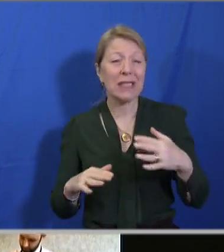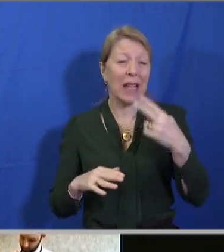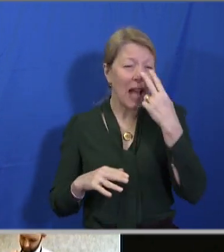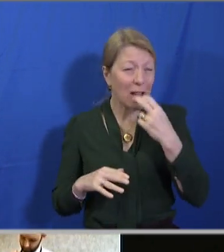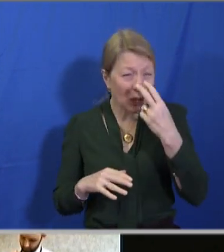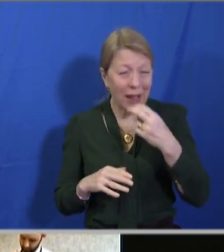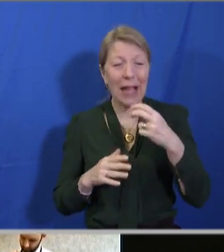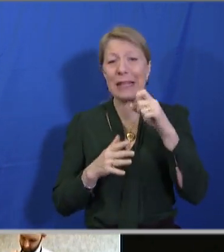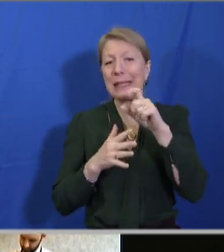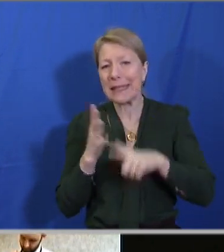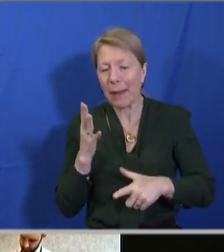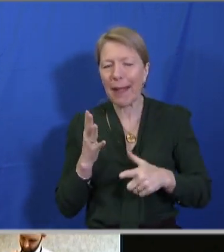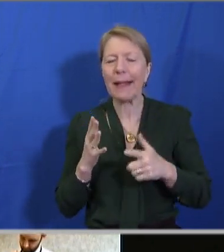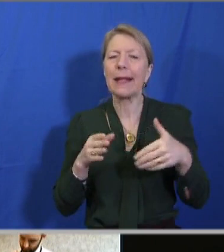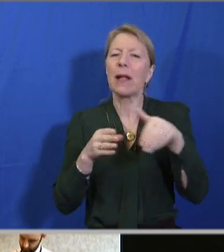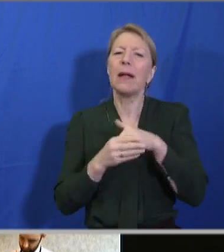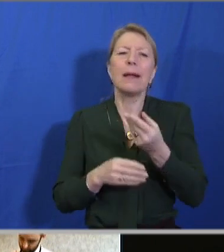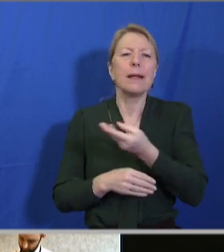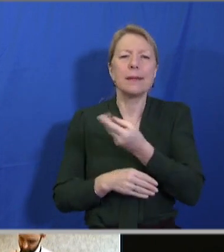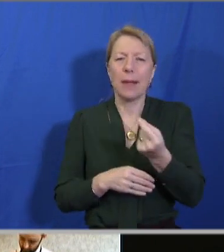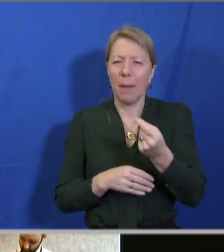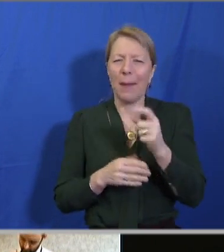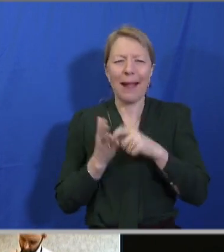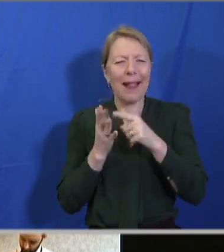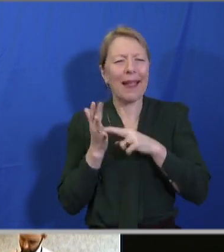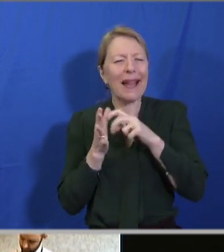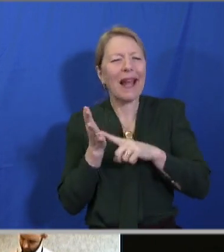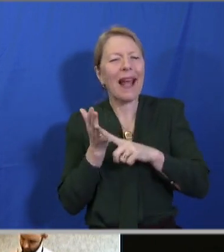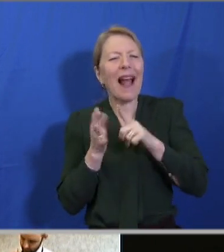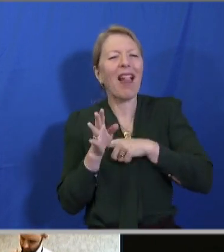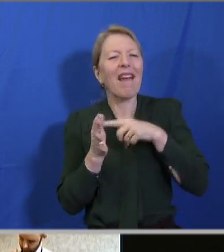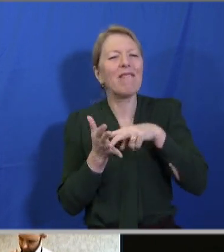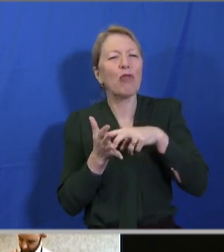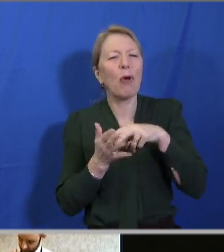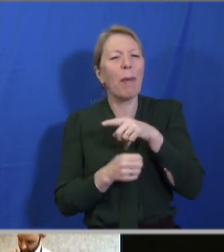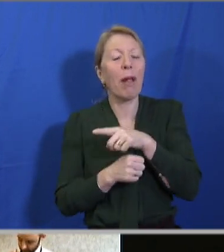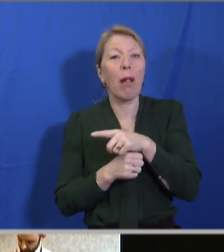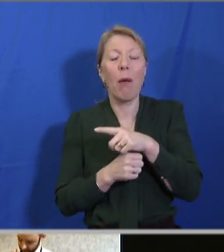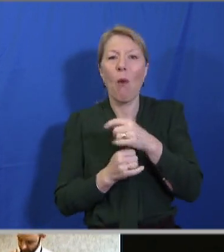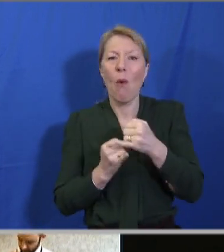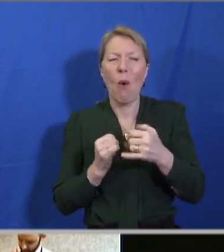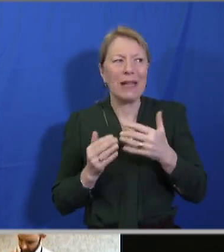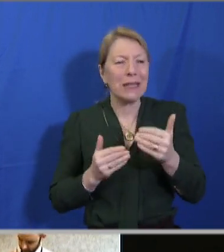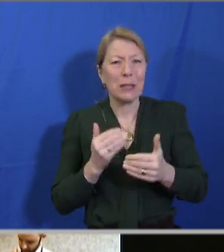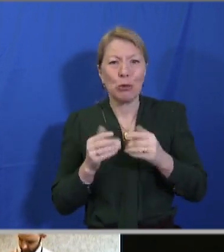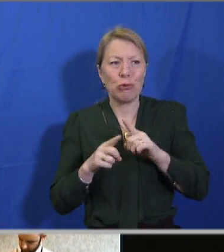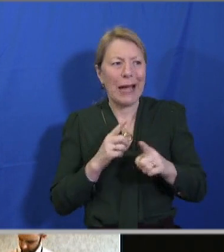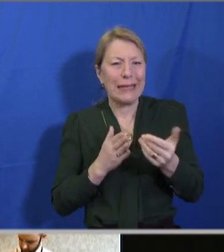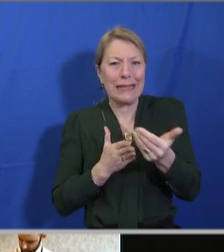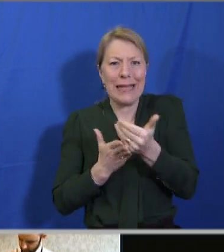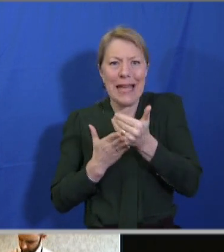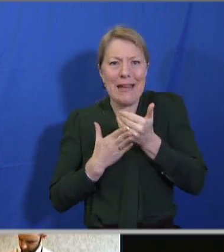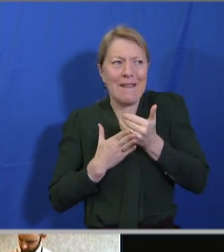vulnerable, have endured significant personal challenges as they actually strived to live their lives safely throughout the